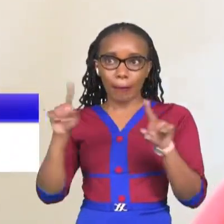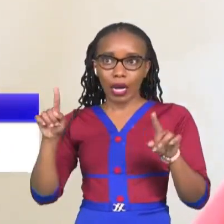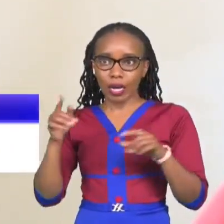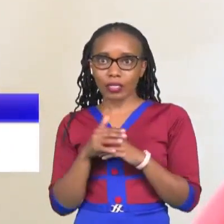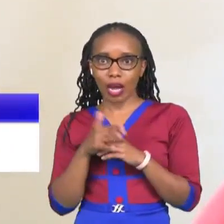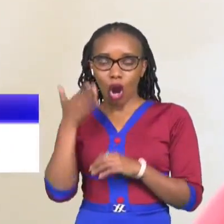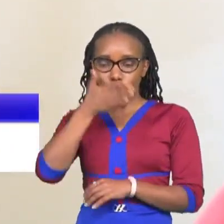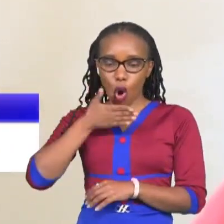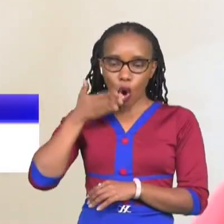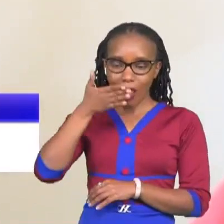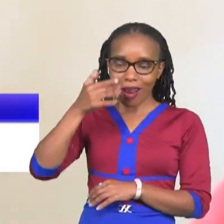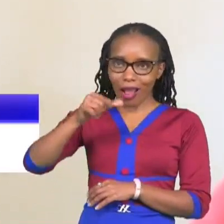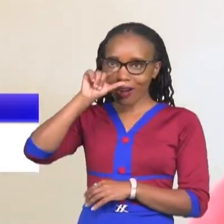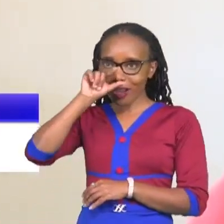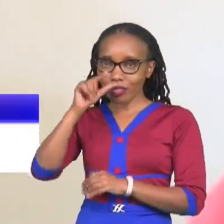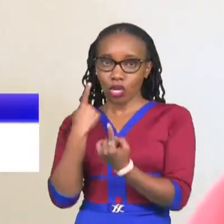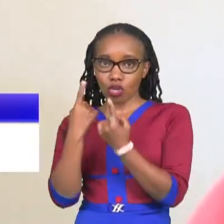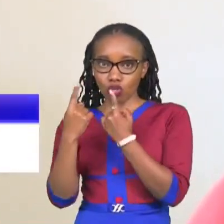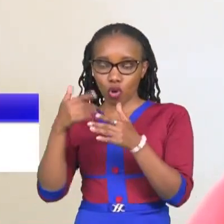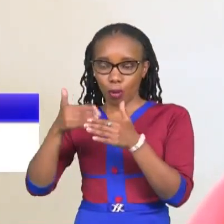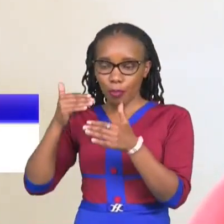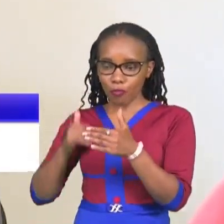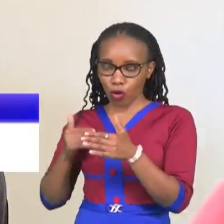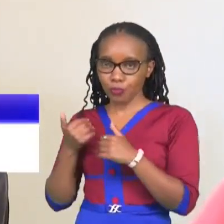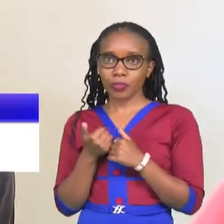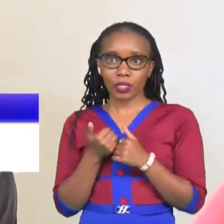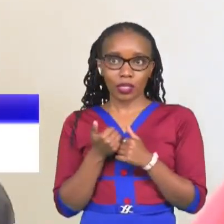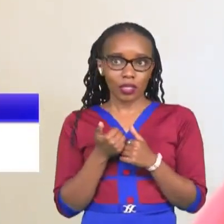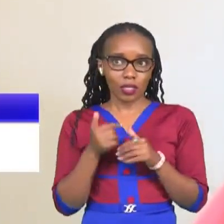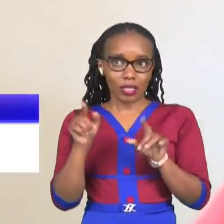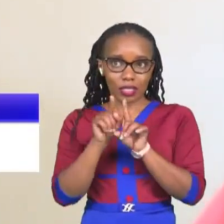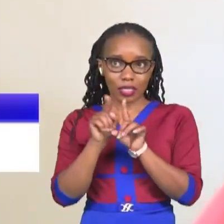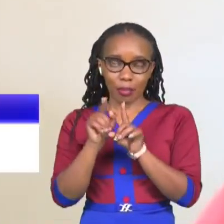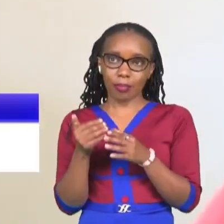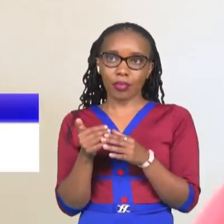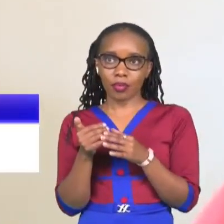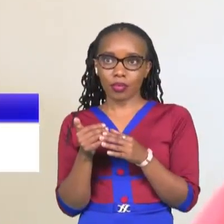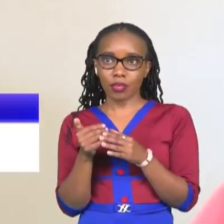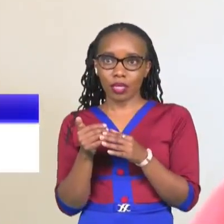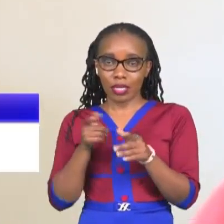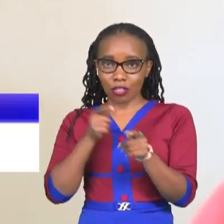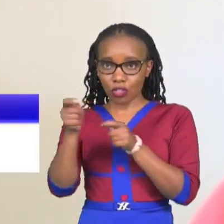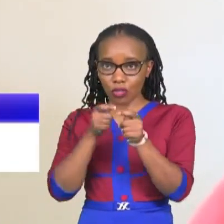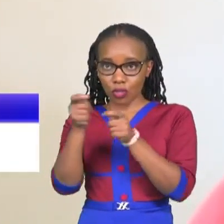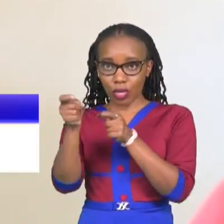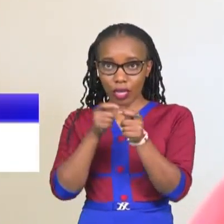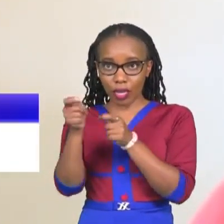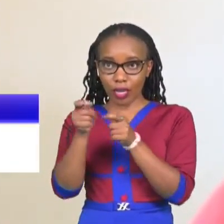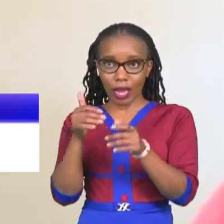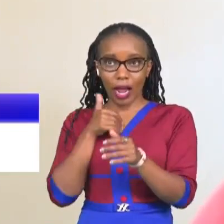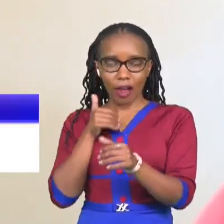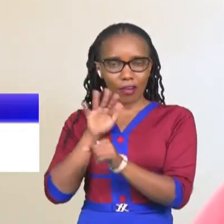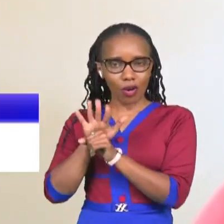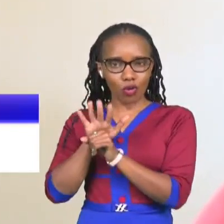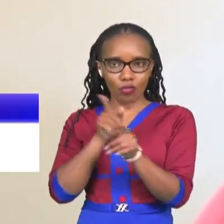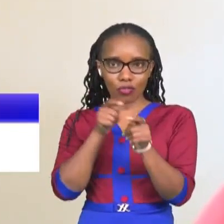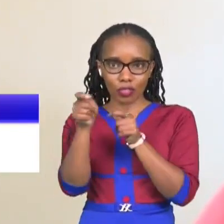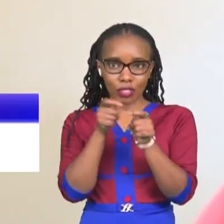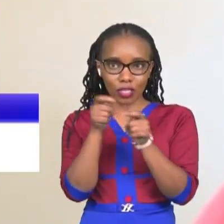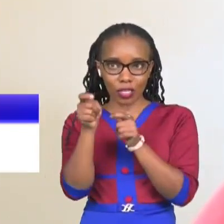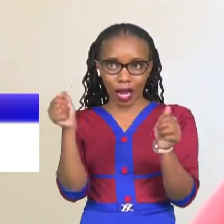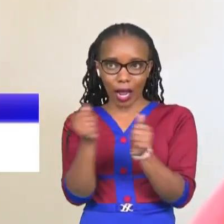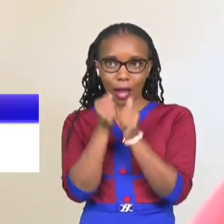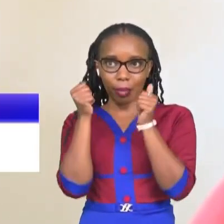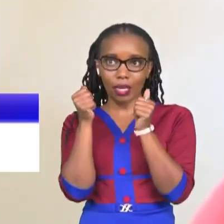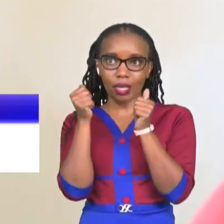which I've just spoken to you about, and discounting under the radar trade, because there is a lot of trade that's going on, which is